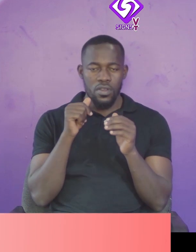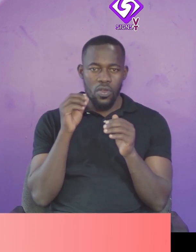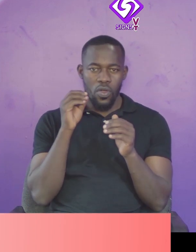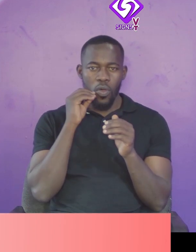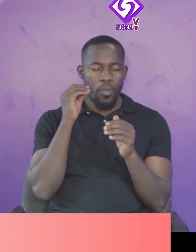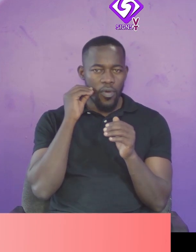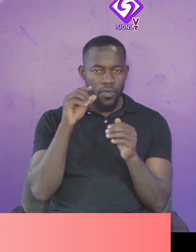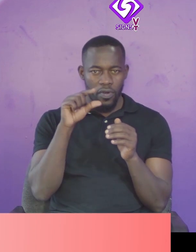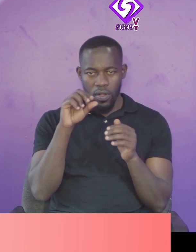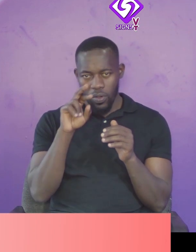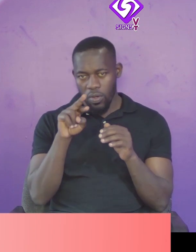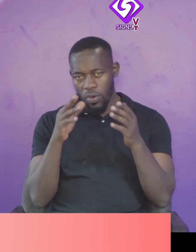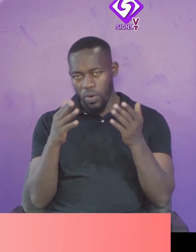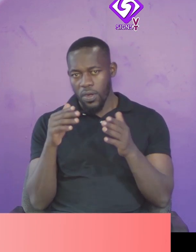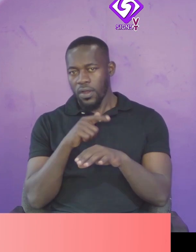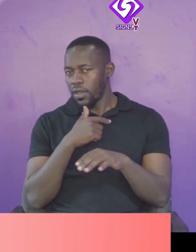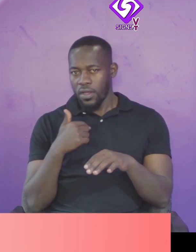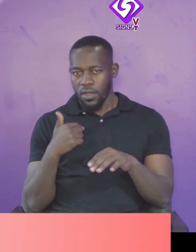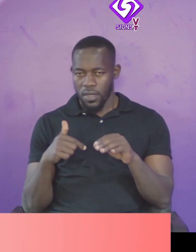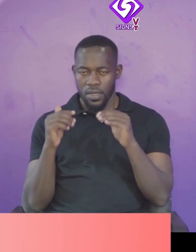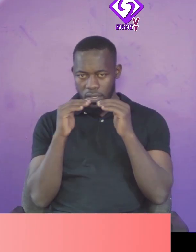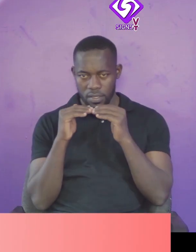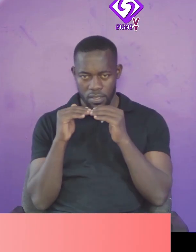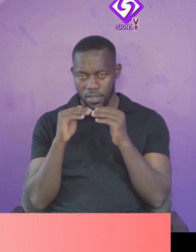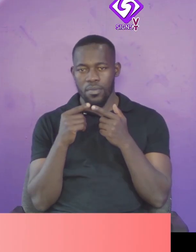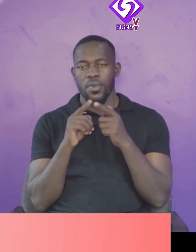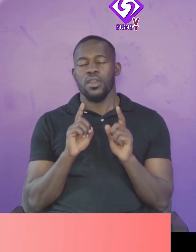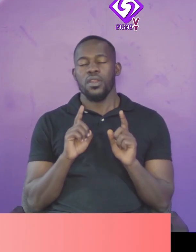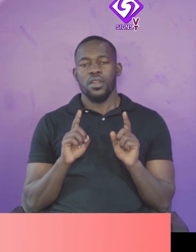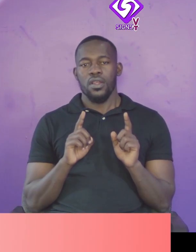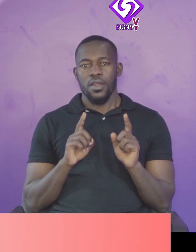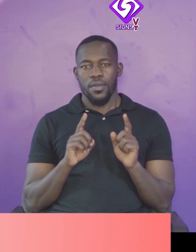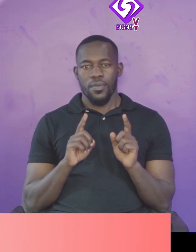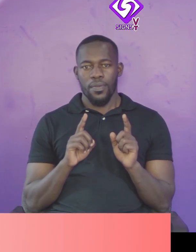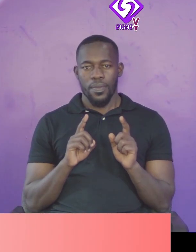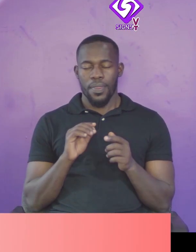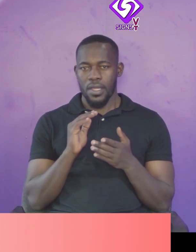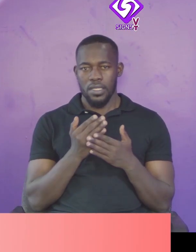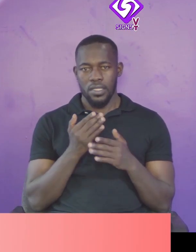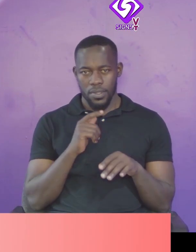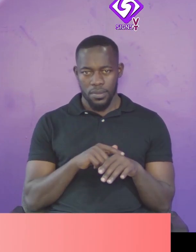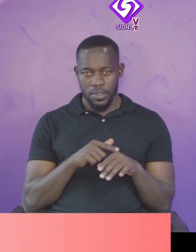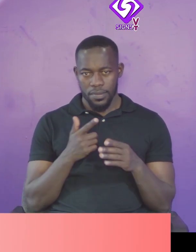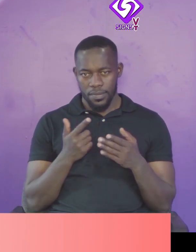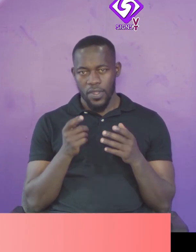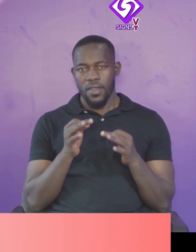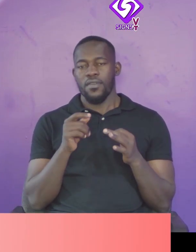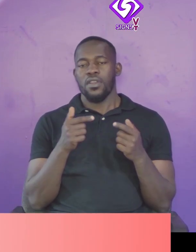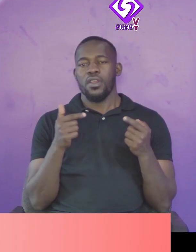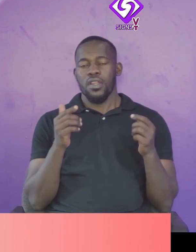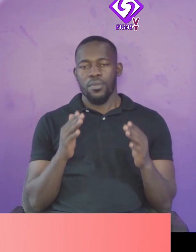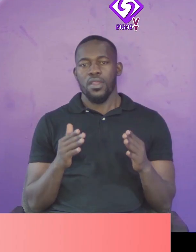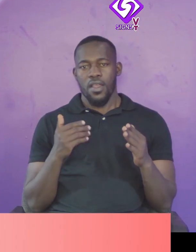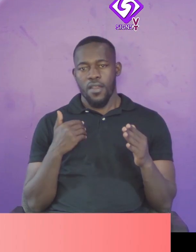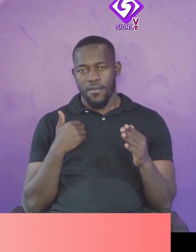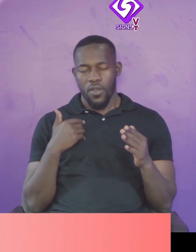Leopards. But what I'm sure is that, sometimes when you have an enemy, the enemy has been torturing